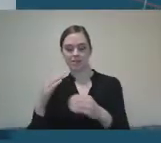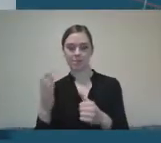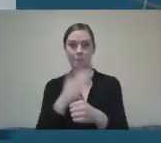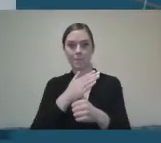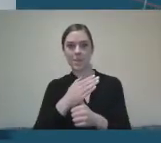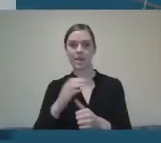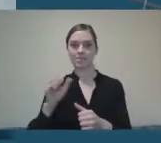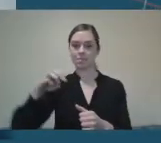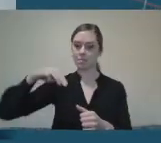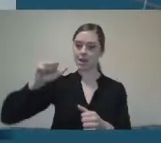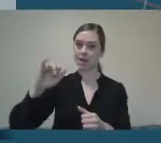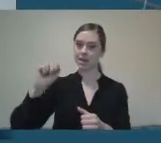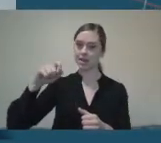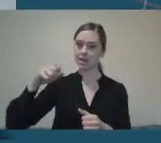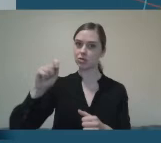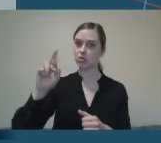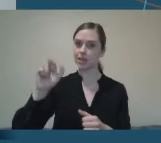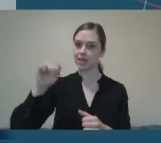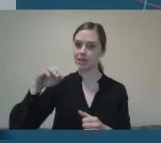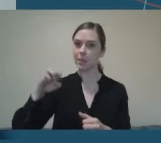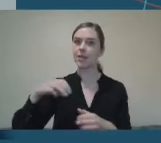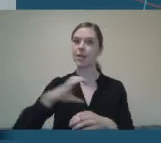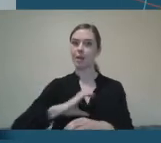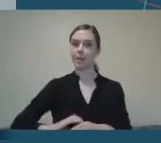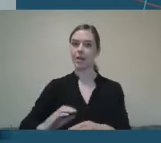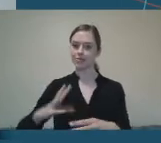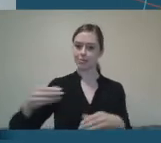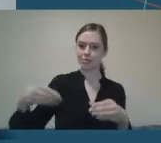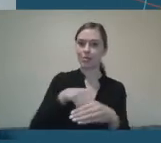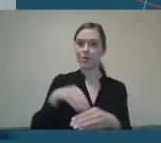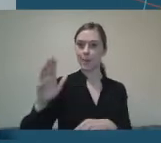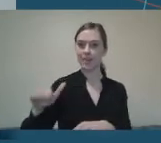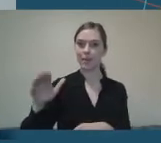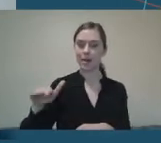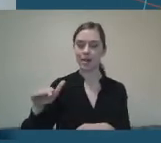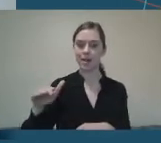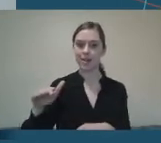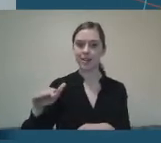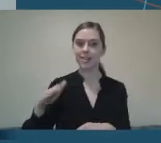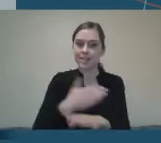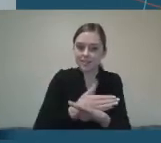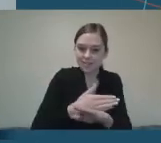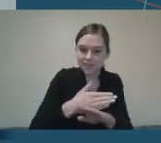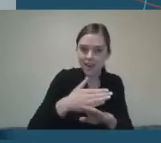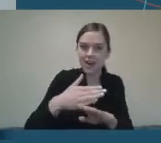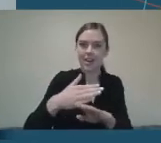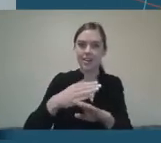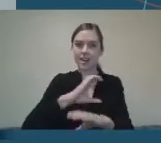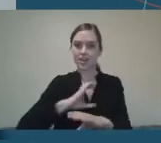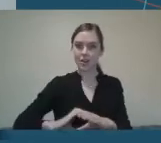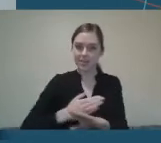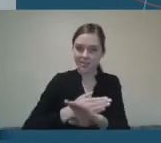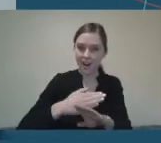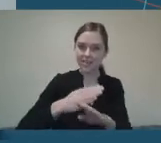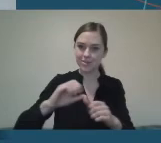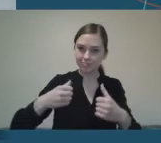to provide inclusion basketball. That has started now, that our clubs have started to do that, and we have 3 or 4